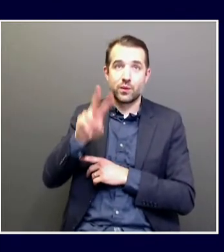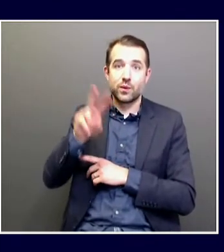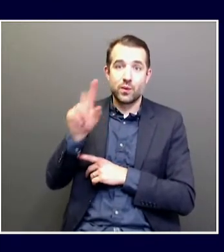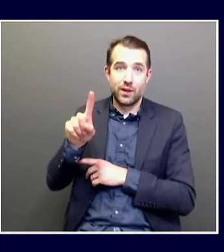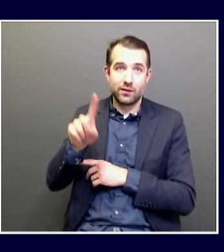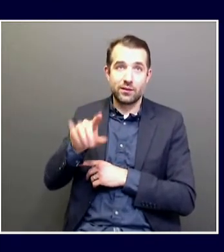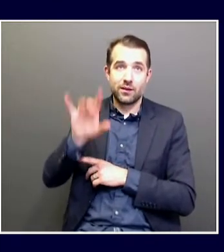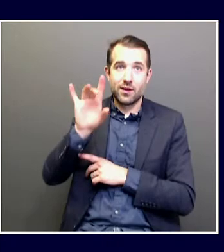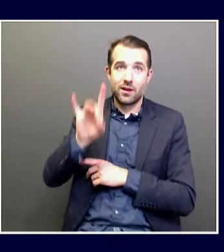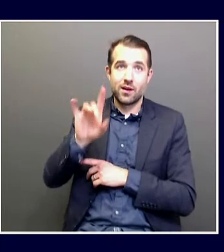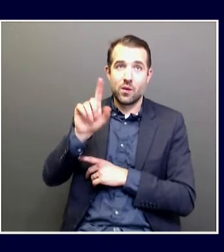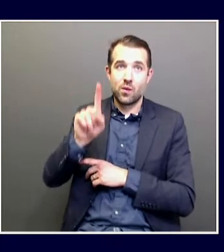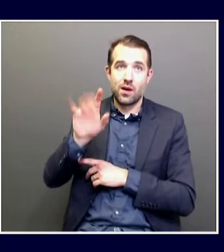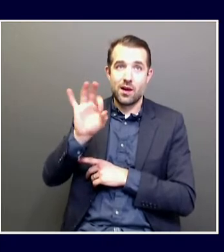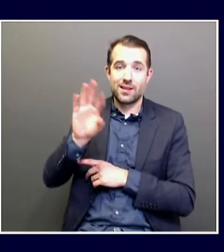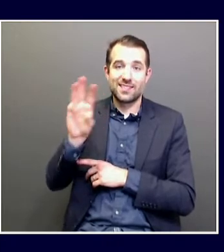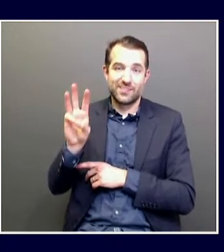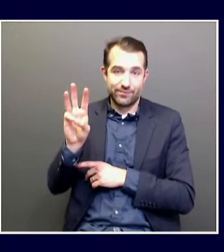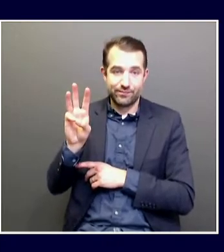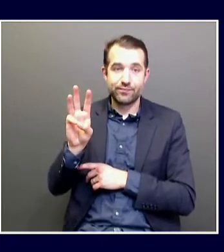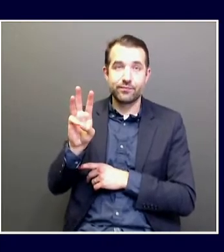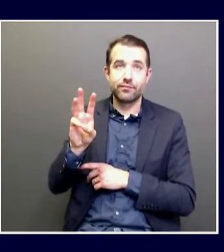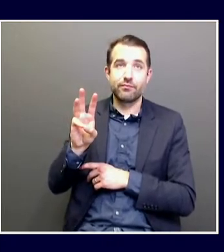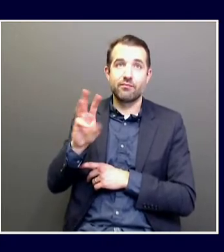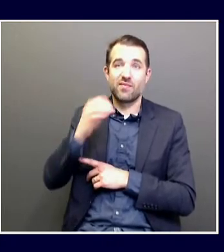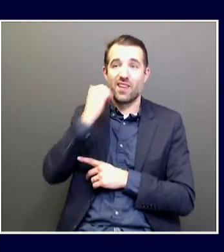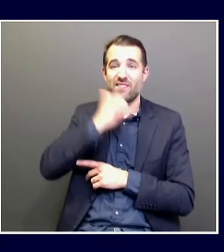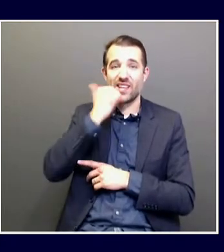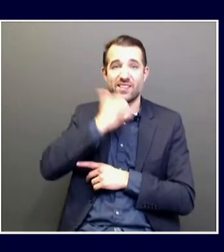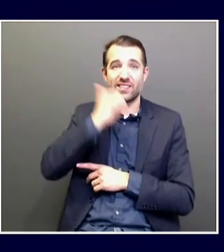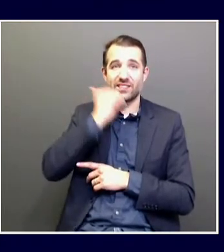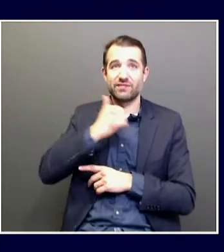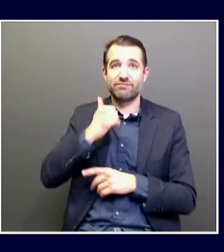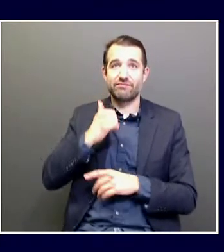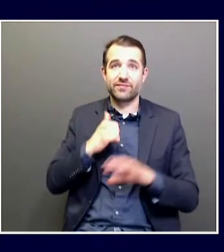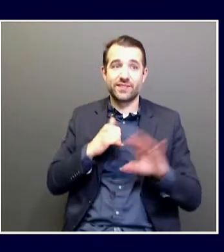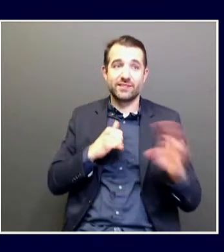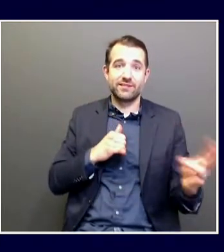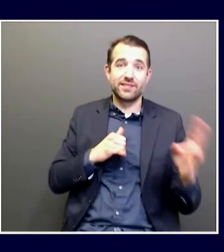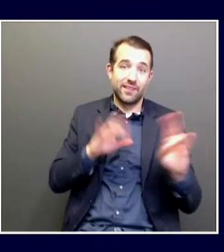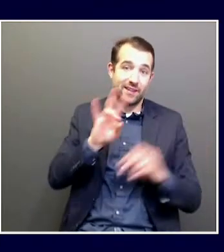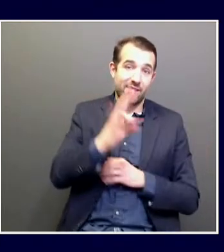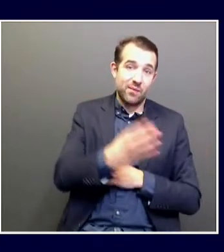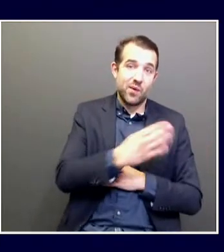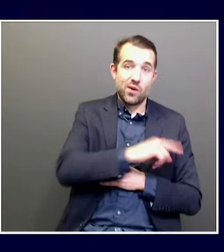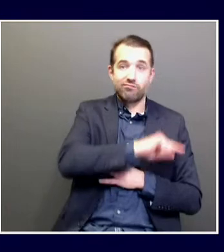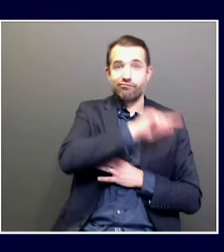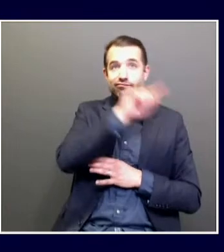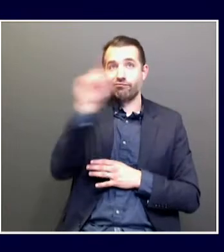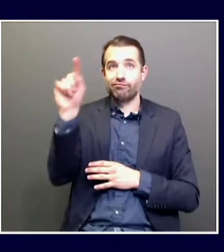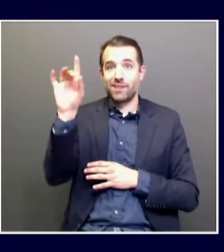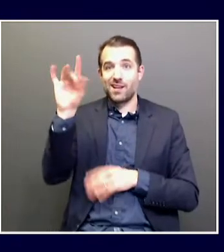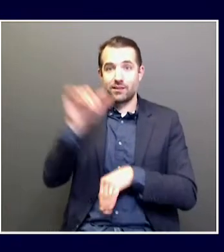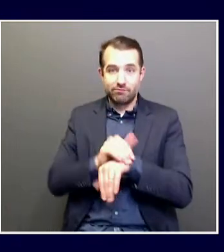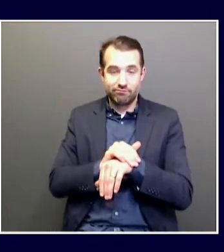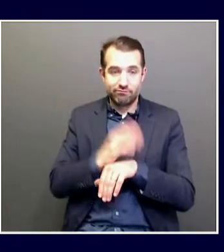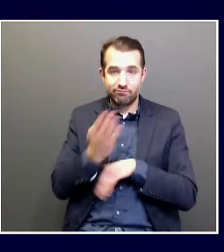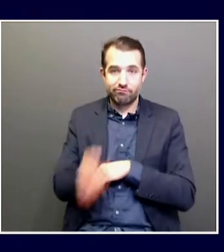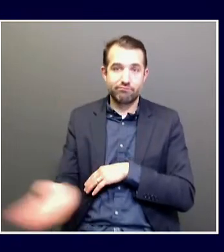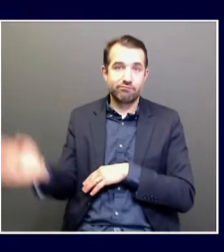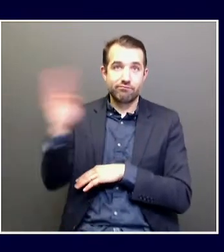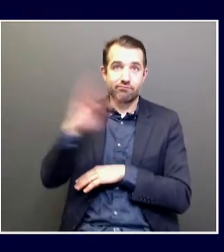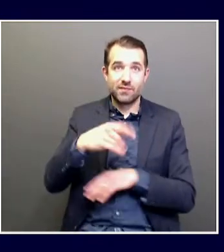207-221-8196, 7 days a week from 8 a.m. to 8 p.m. And for people who are feeling overwhelmed by depression or